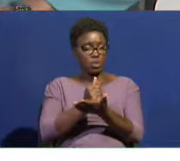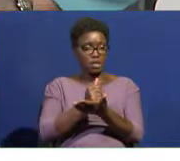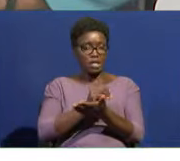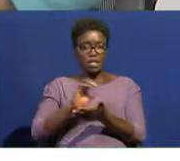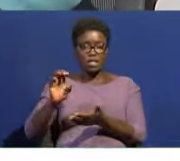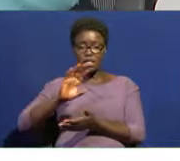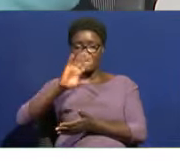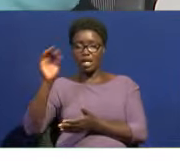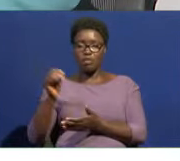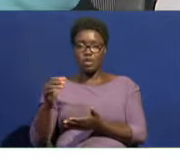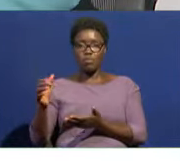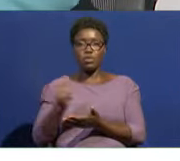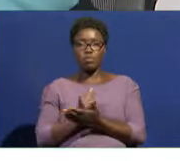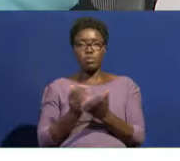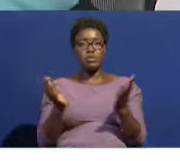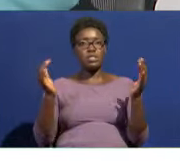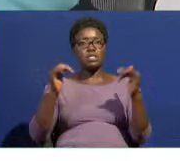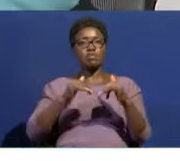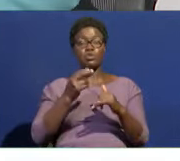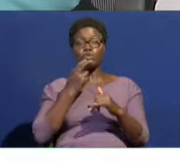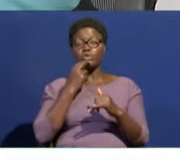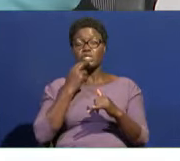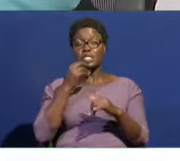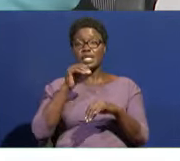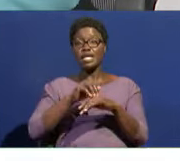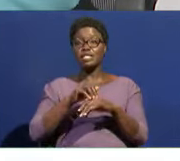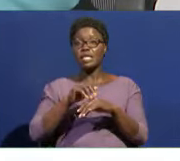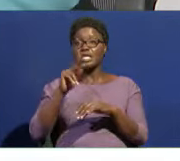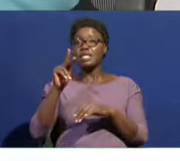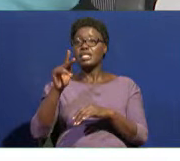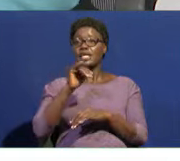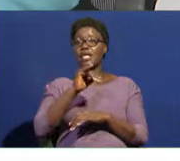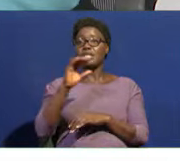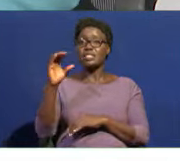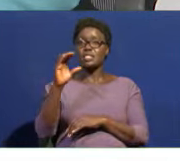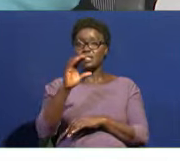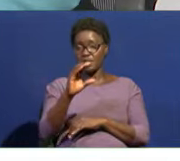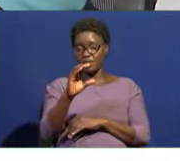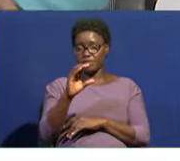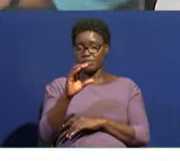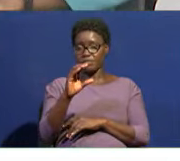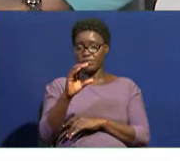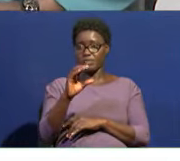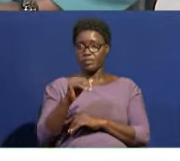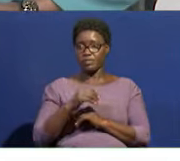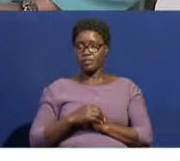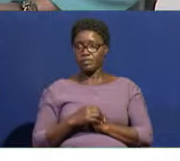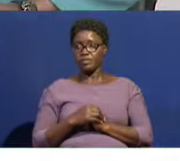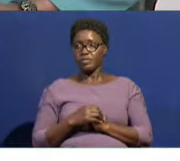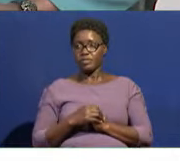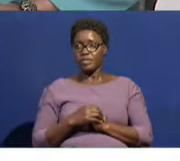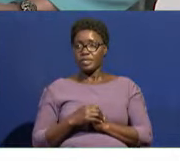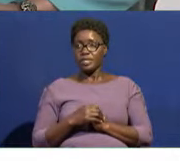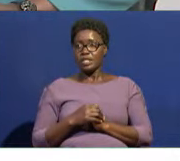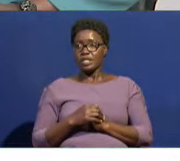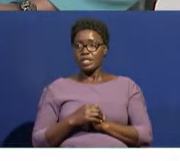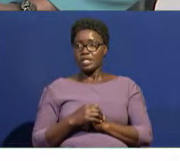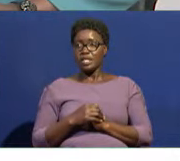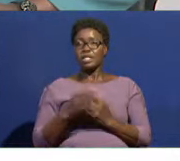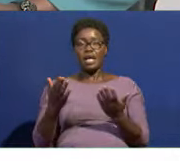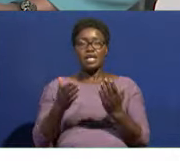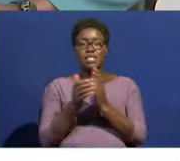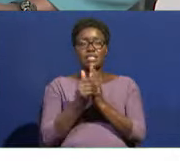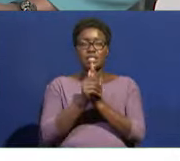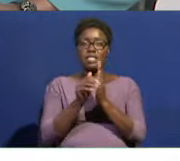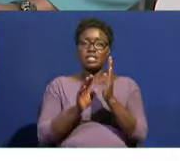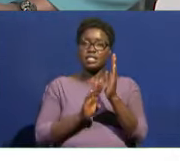Employability Summit will be held on Tuesday at the Kenyatta International Convention Centre. Secretary of Skills